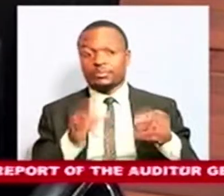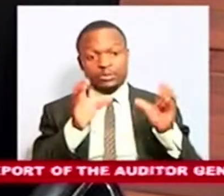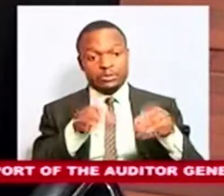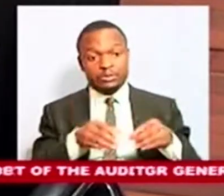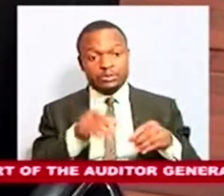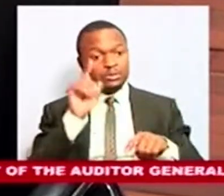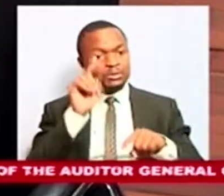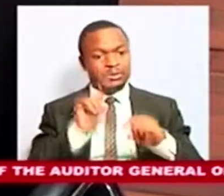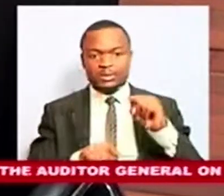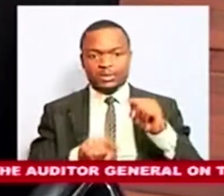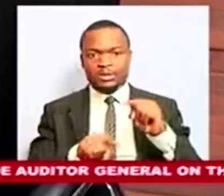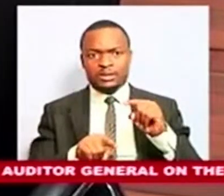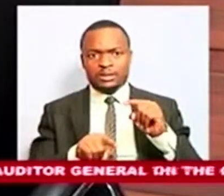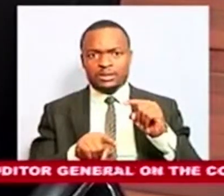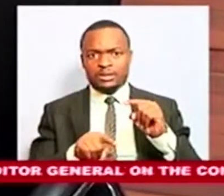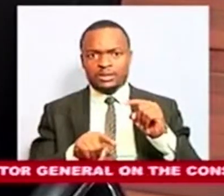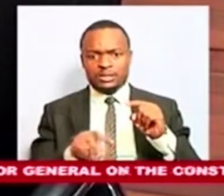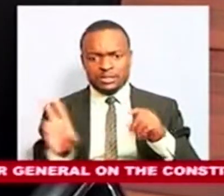can't vary